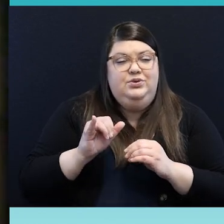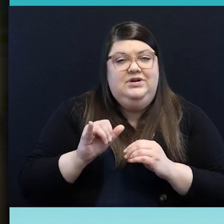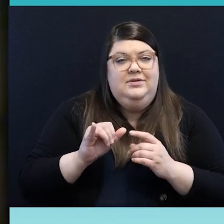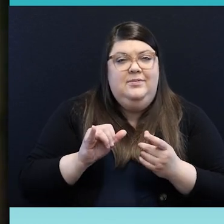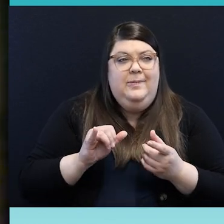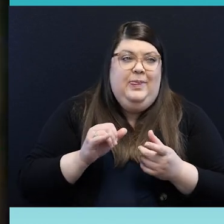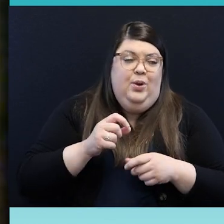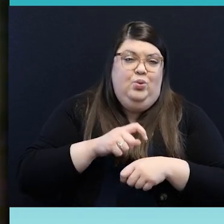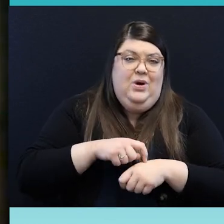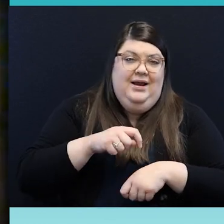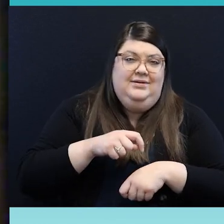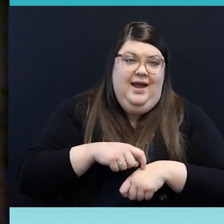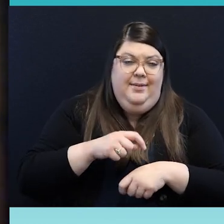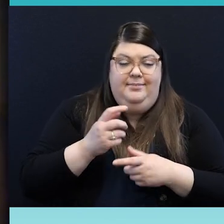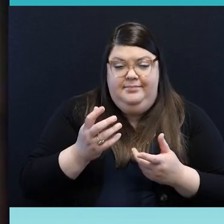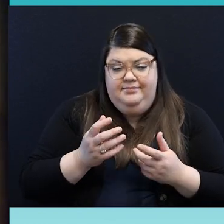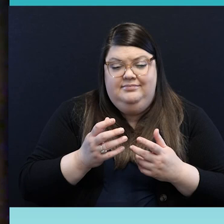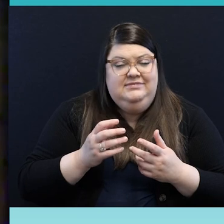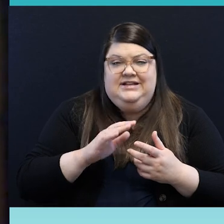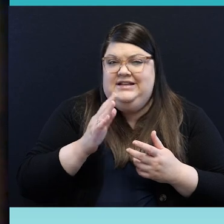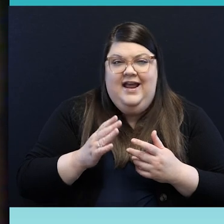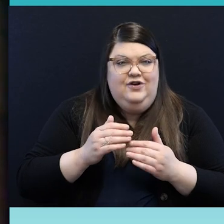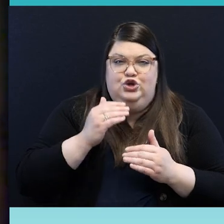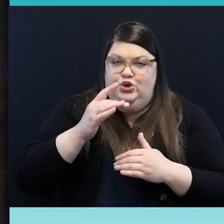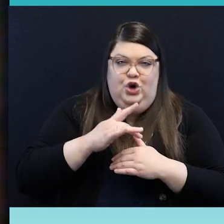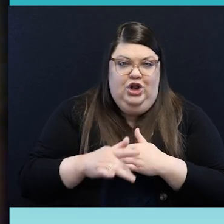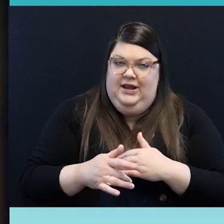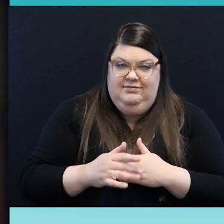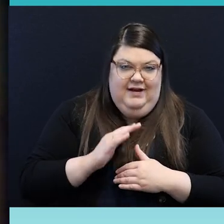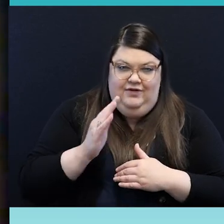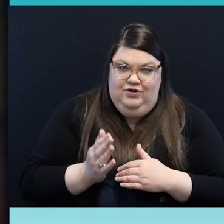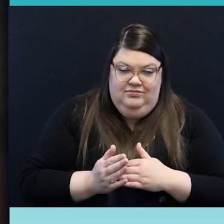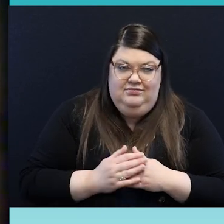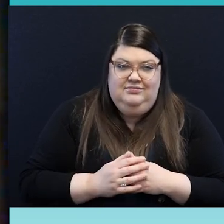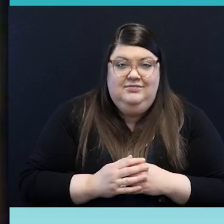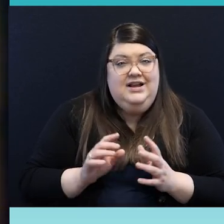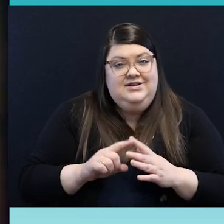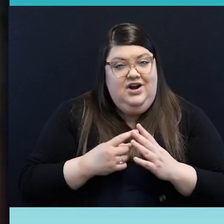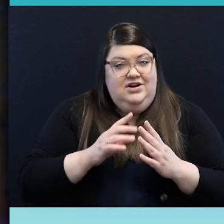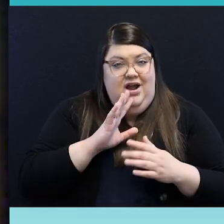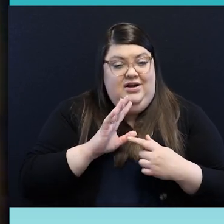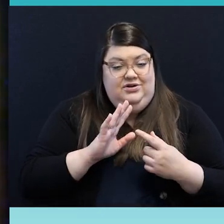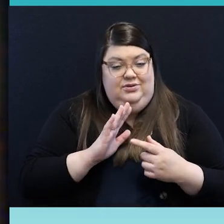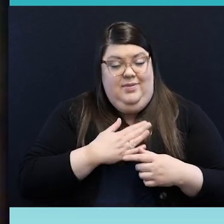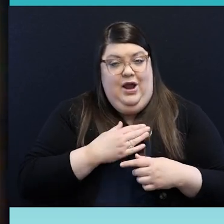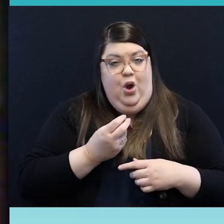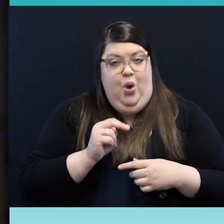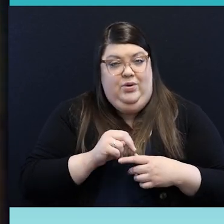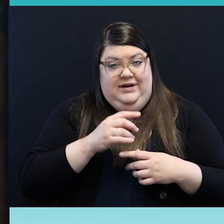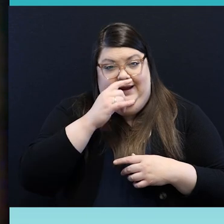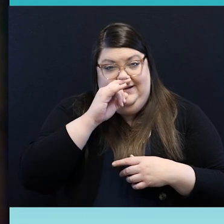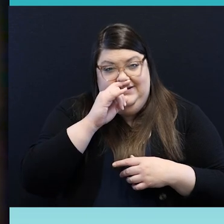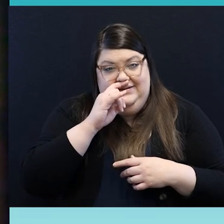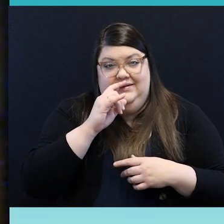terms of the right time, that it's really never too early. I started talking to my own kids, who are now in their